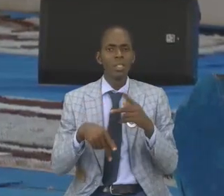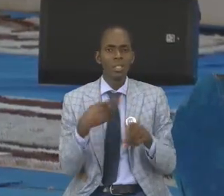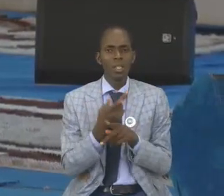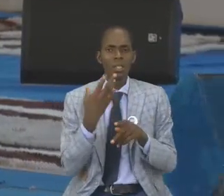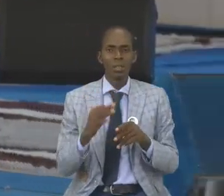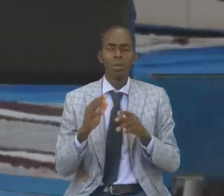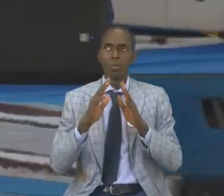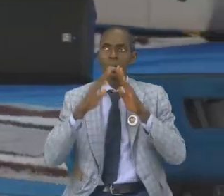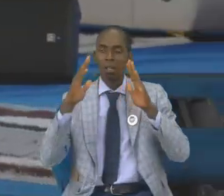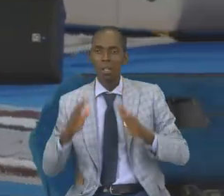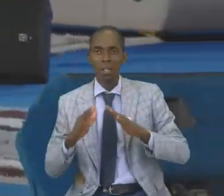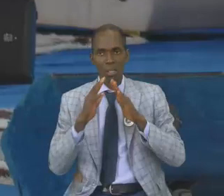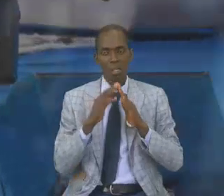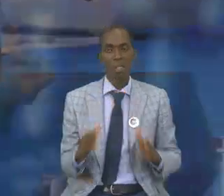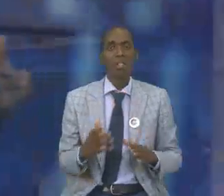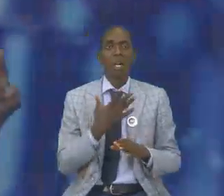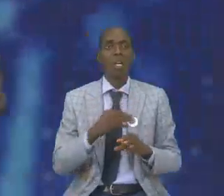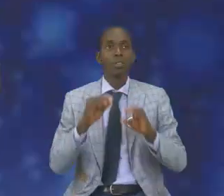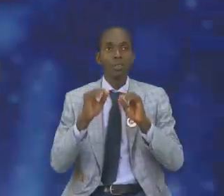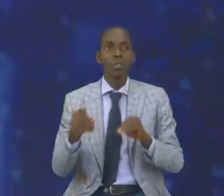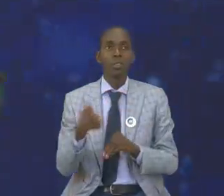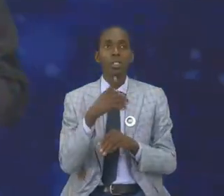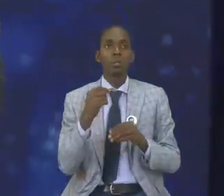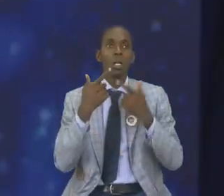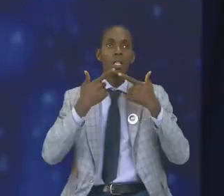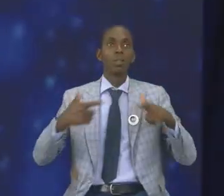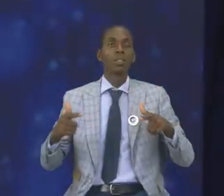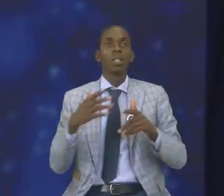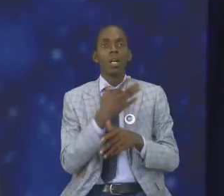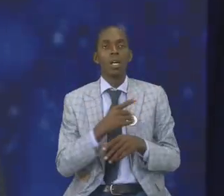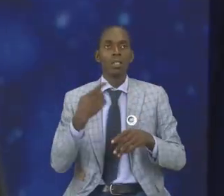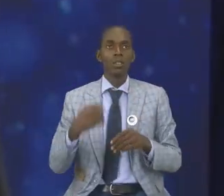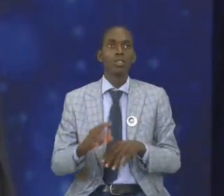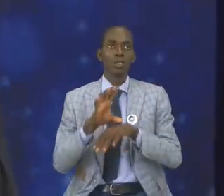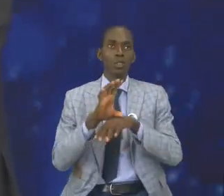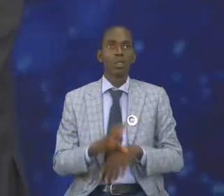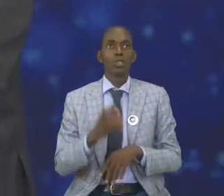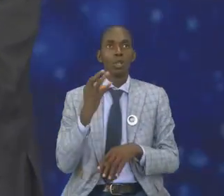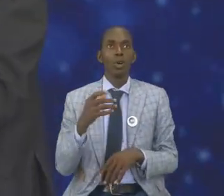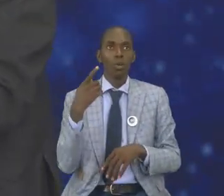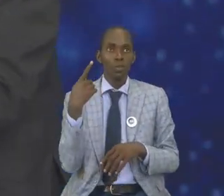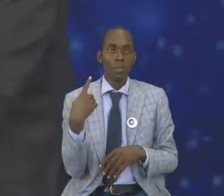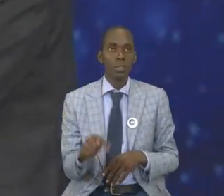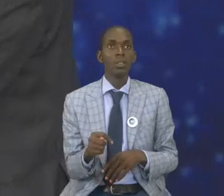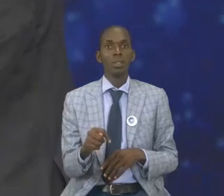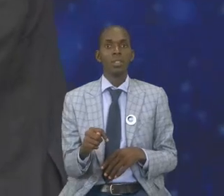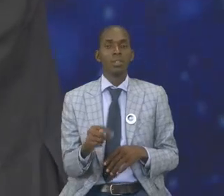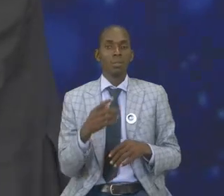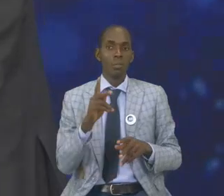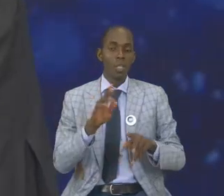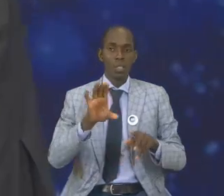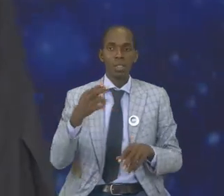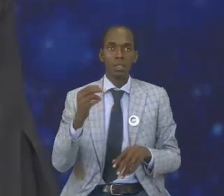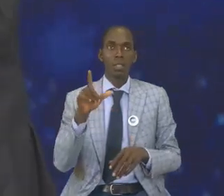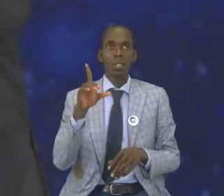could give. He taught them the language and the culture of the Chaldeans, and he gave them his dainties